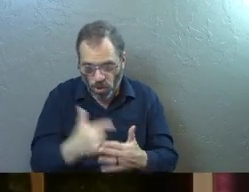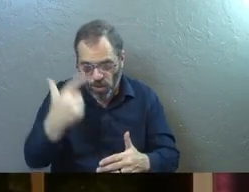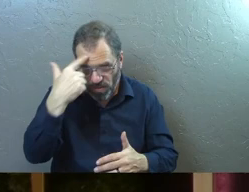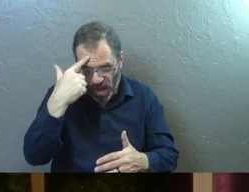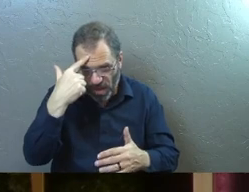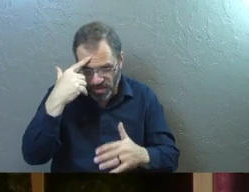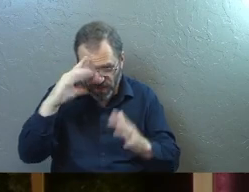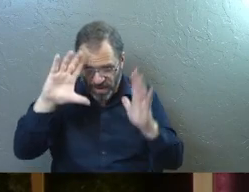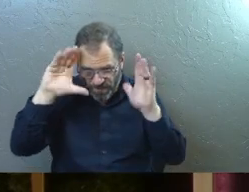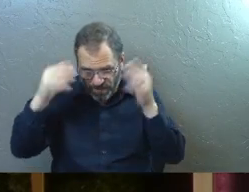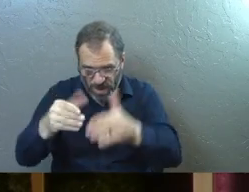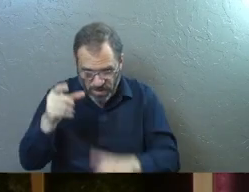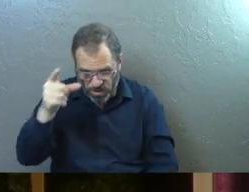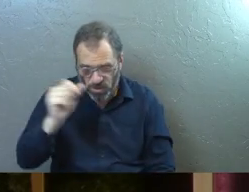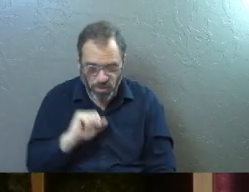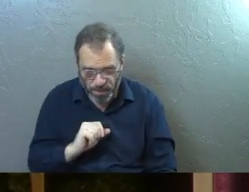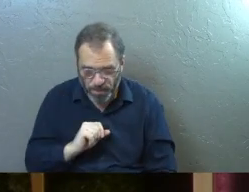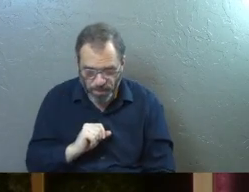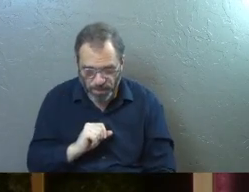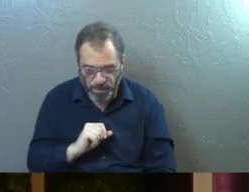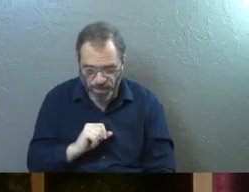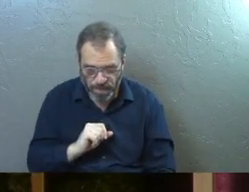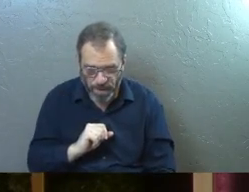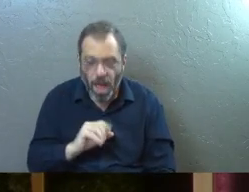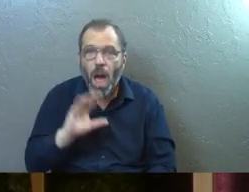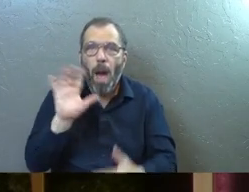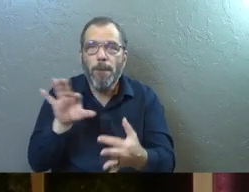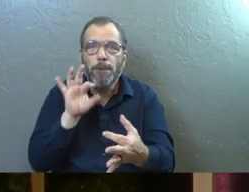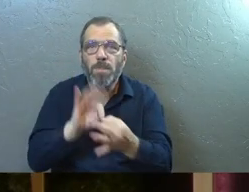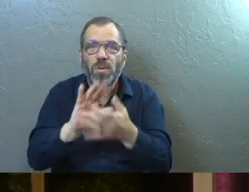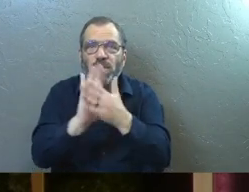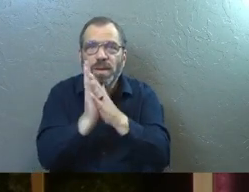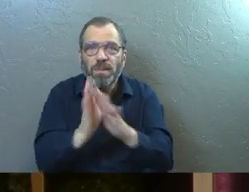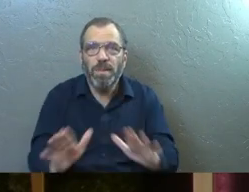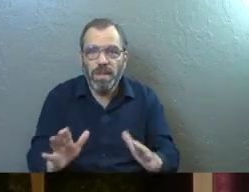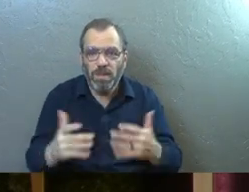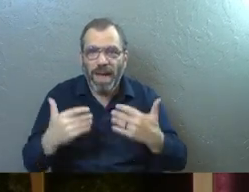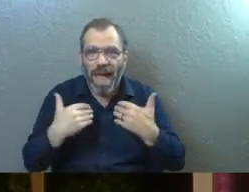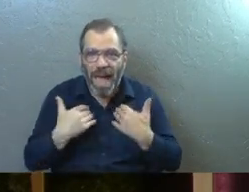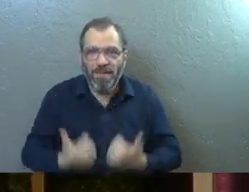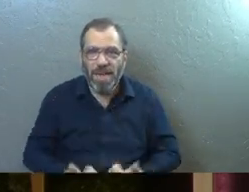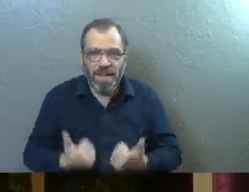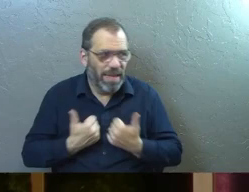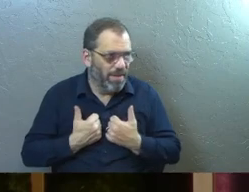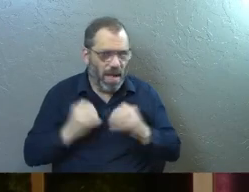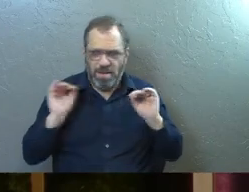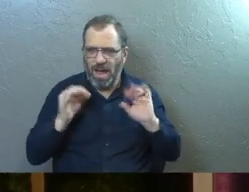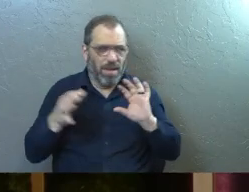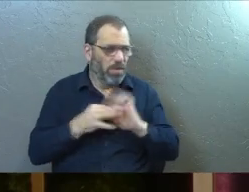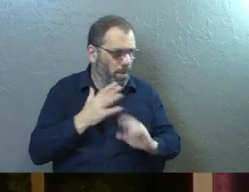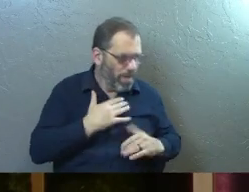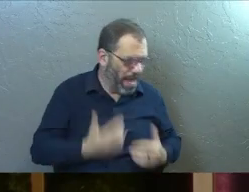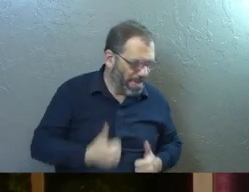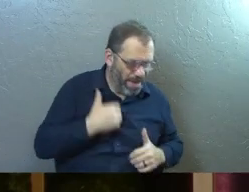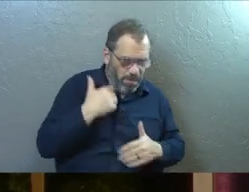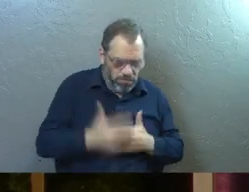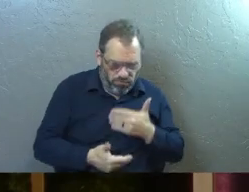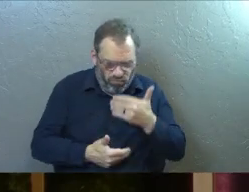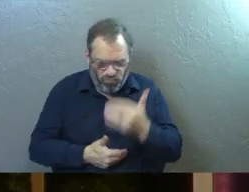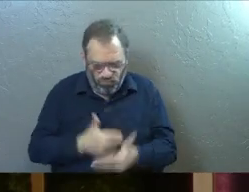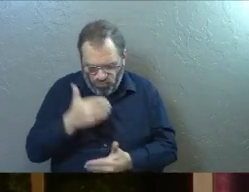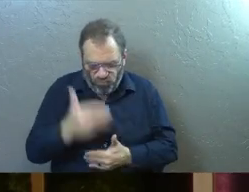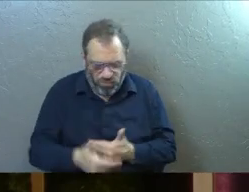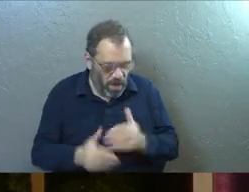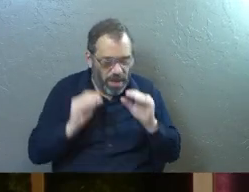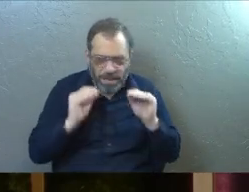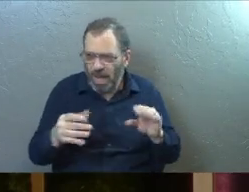thoughts are fixed on you. There's a perfect peace that you and I can live in, and it has nothing to do with how our life is going.